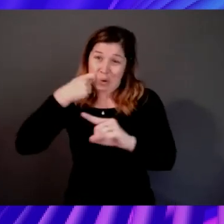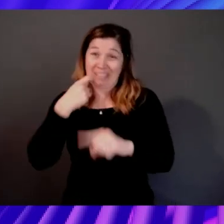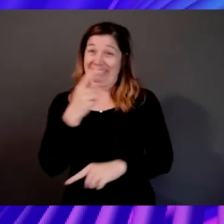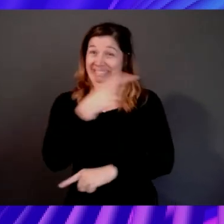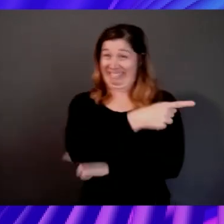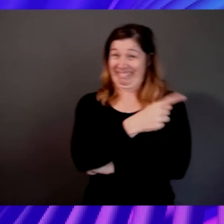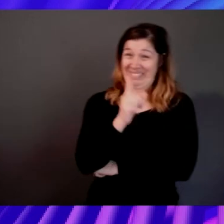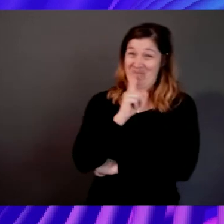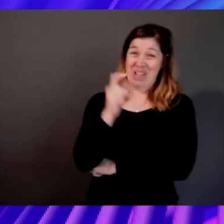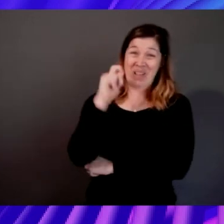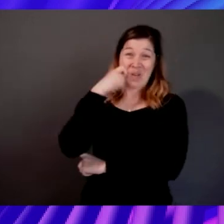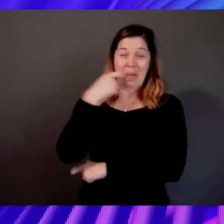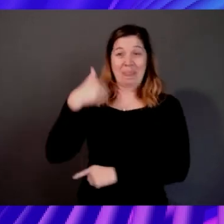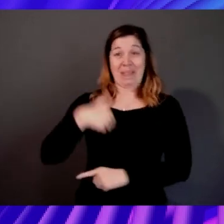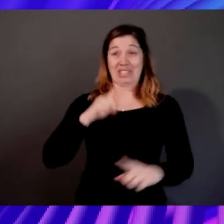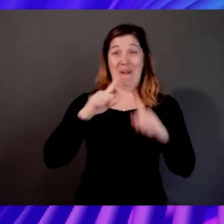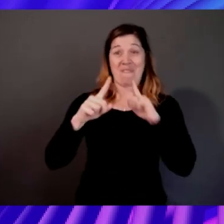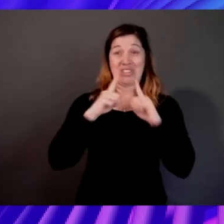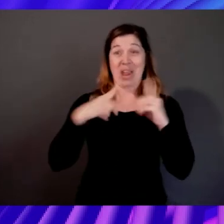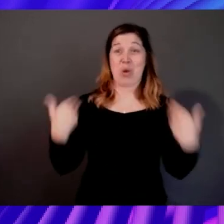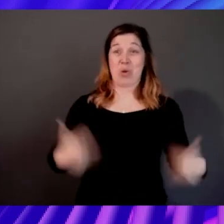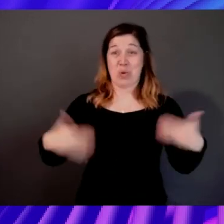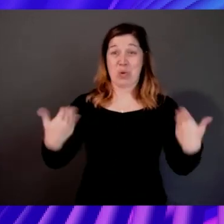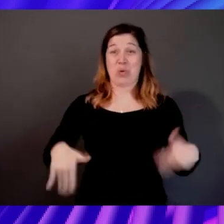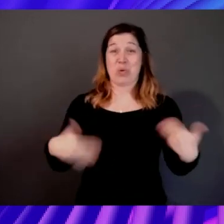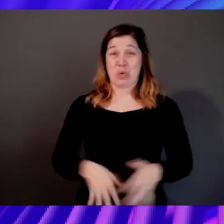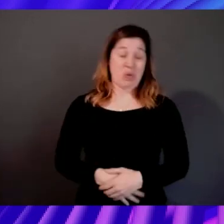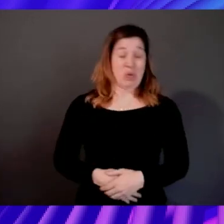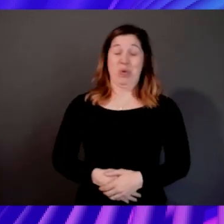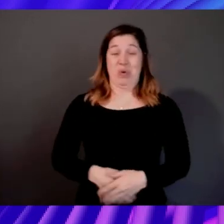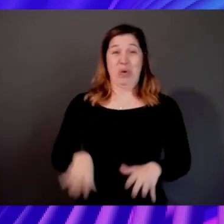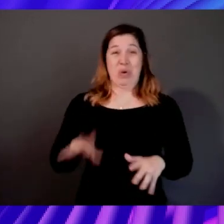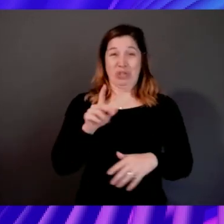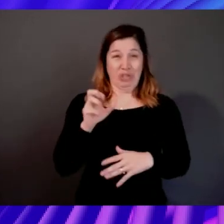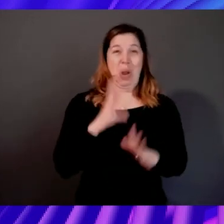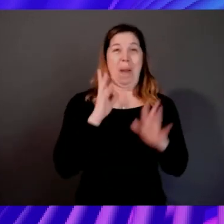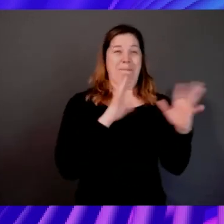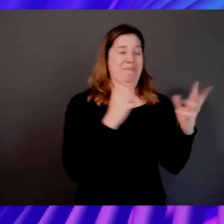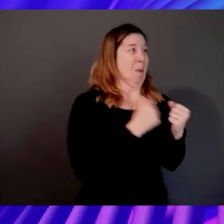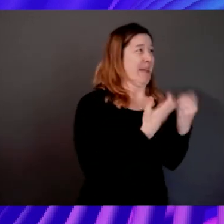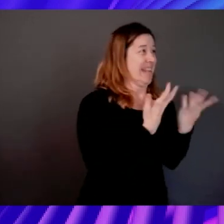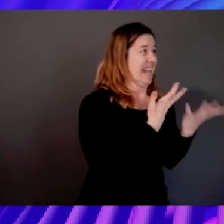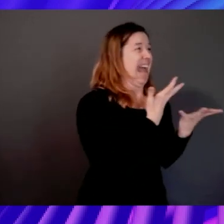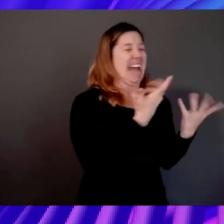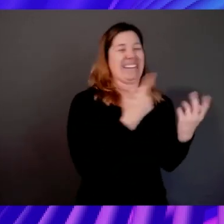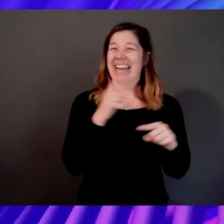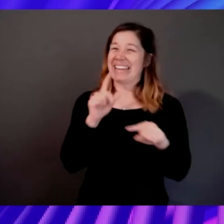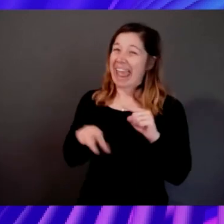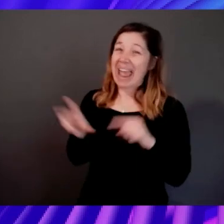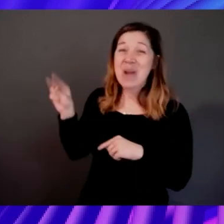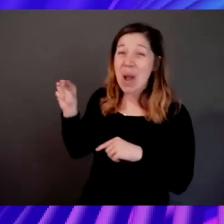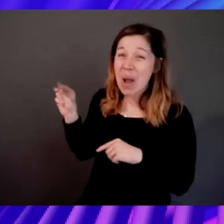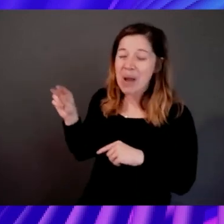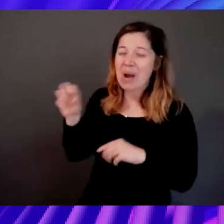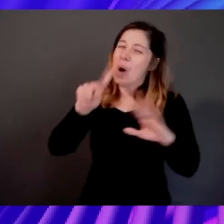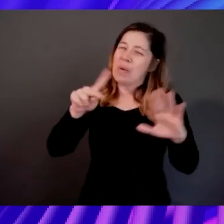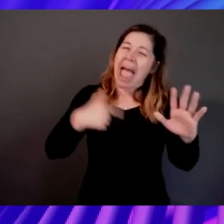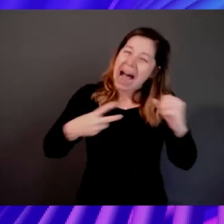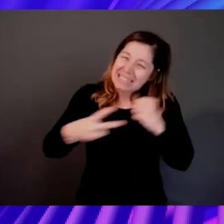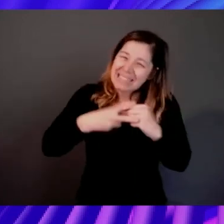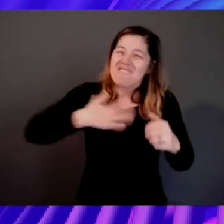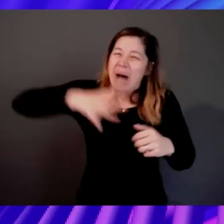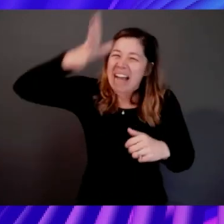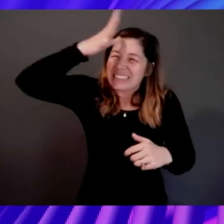conversation has been super cool. You're such a dad. You like that? I can't. You like that? No. I saved my dad jokes for the end. No, this Let's is save not it for the